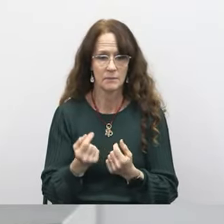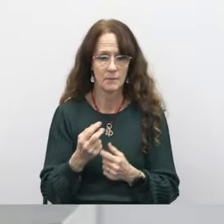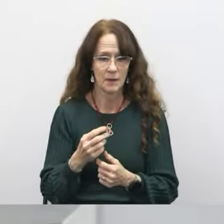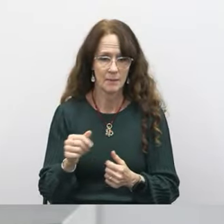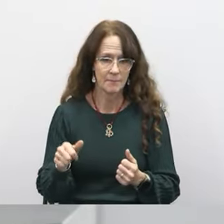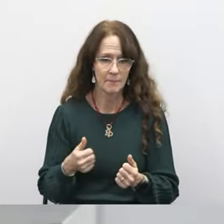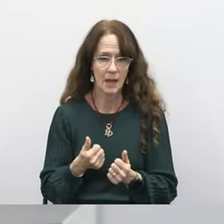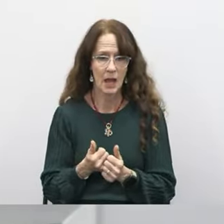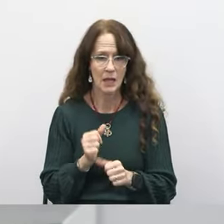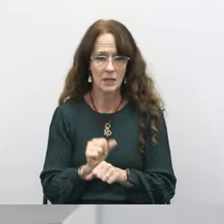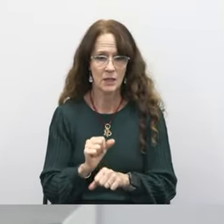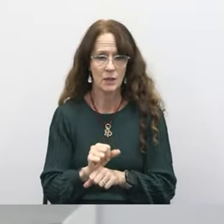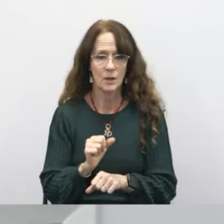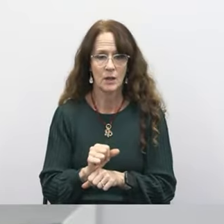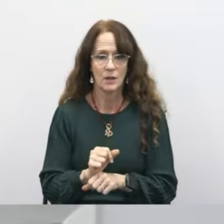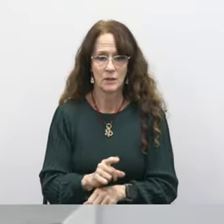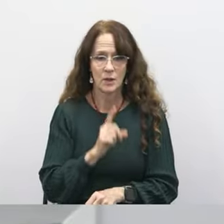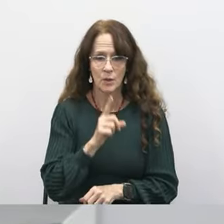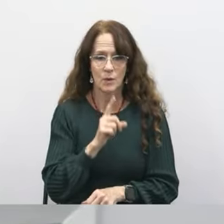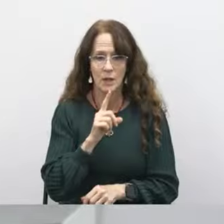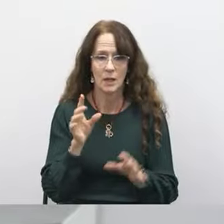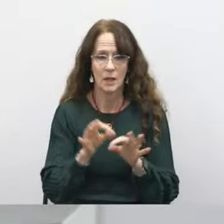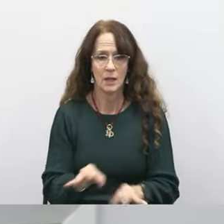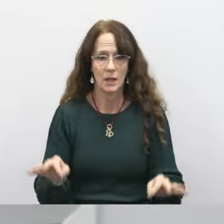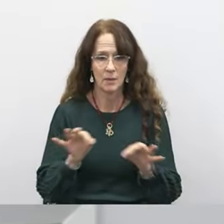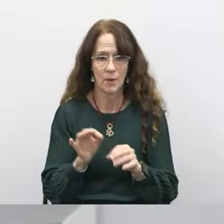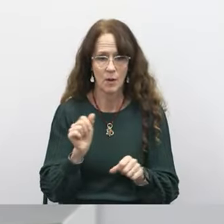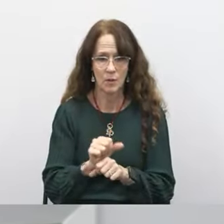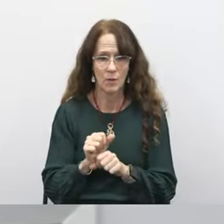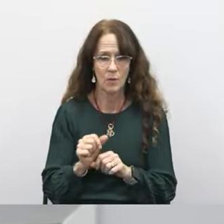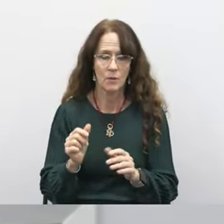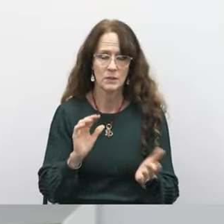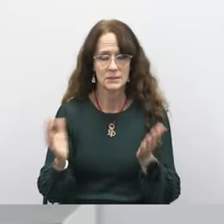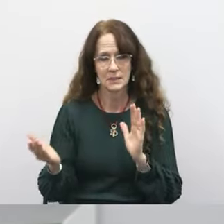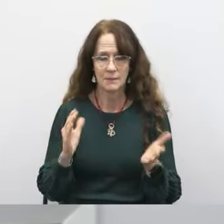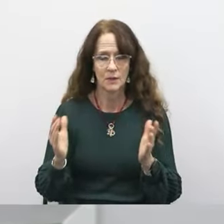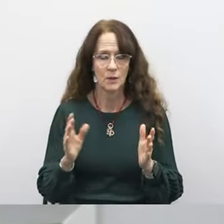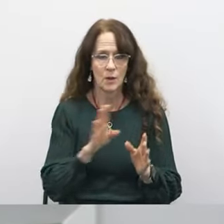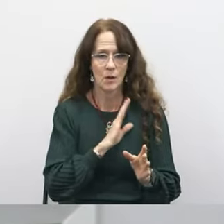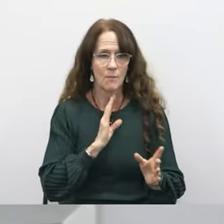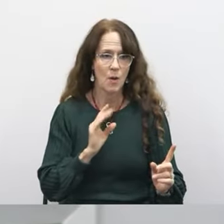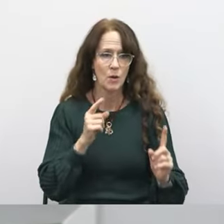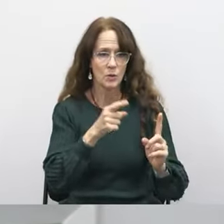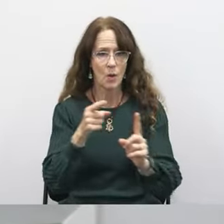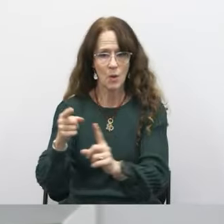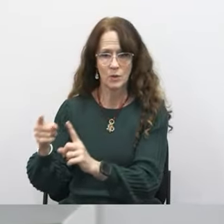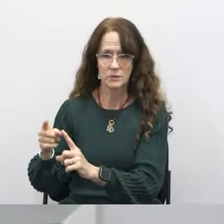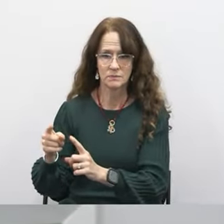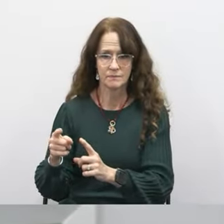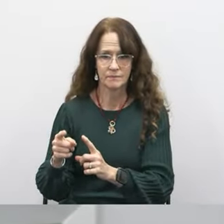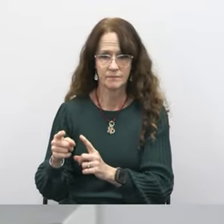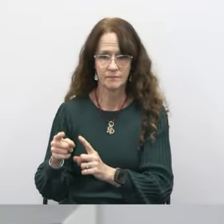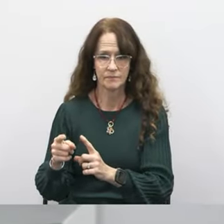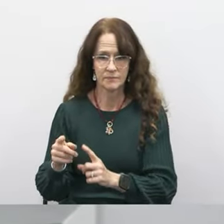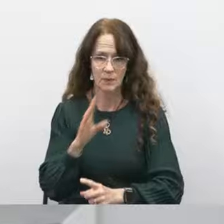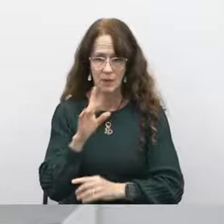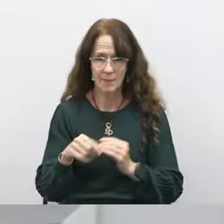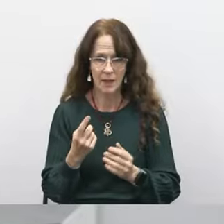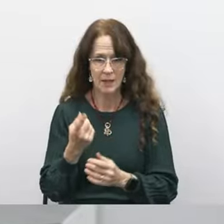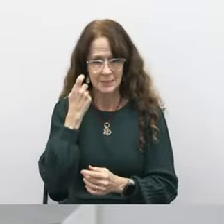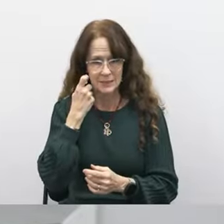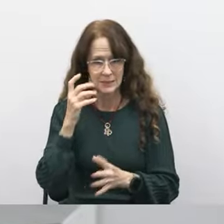this is really important work relative to board goals, as was shared, I think, in the last meeting The team